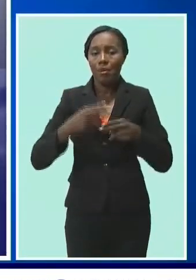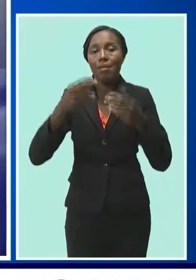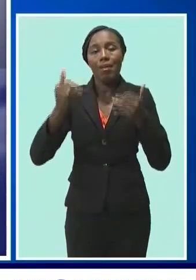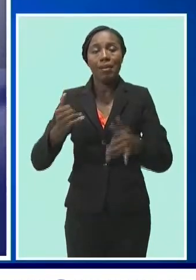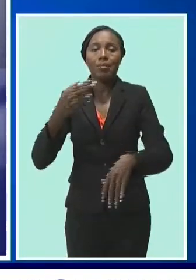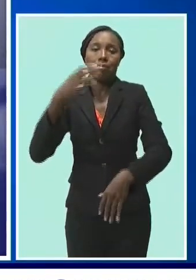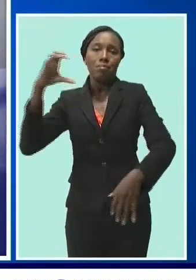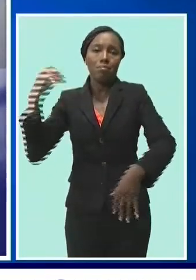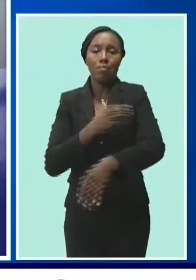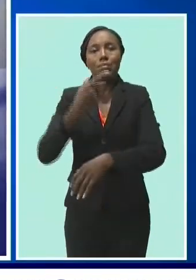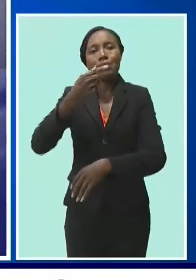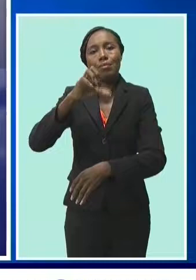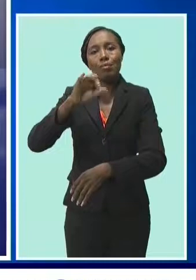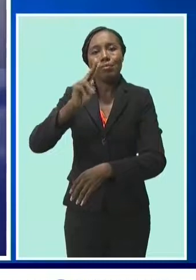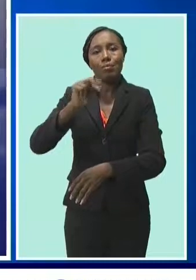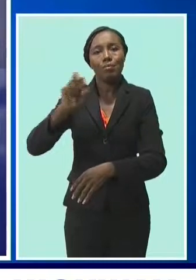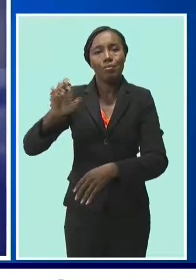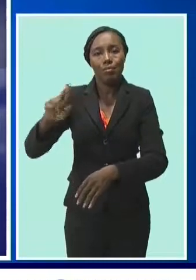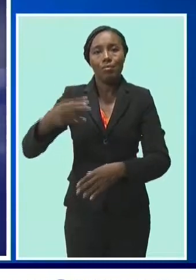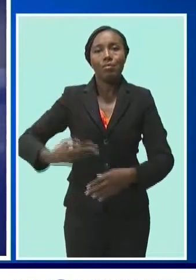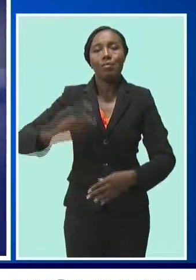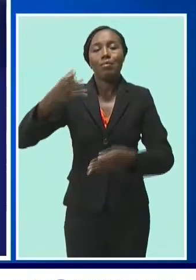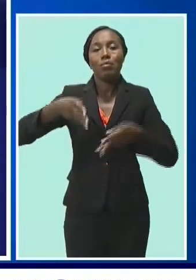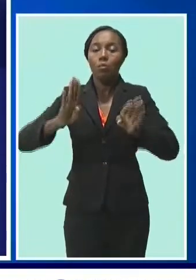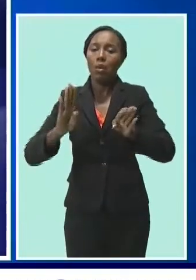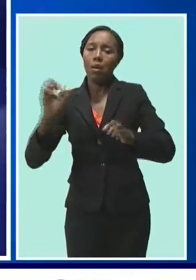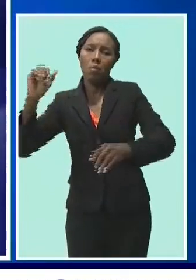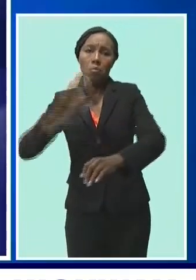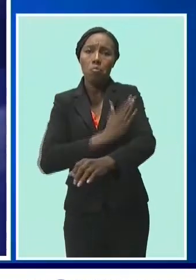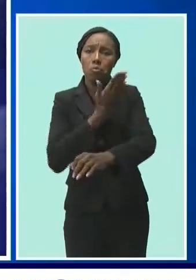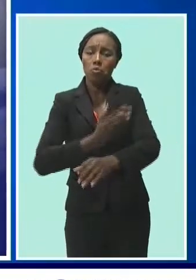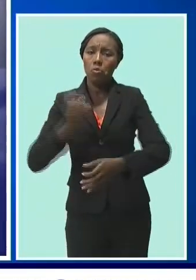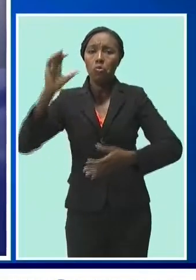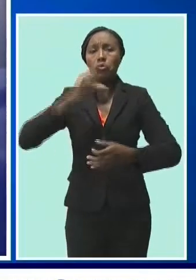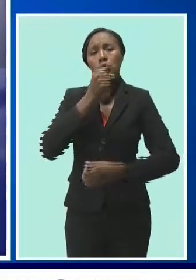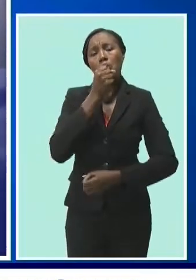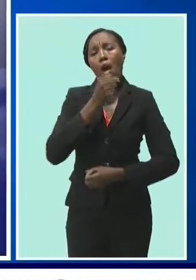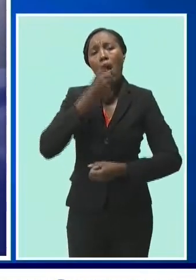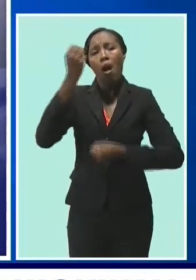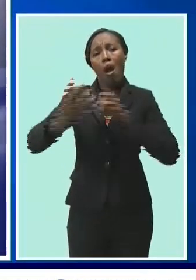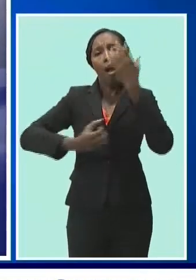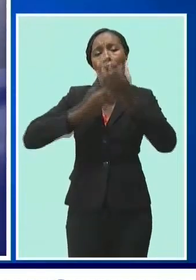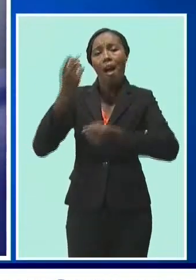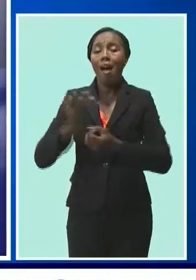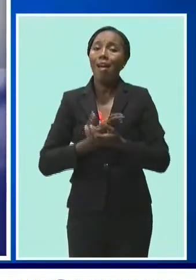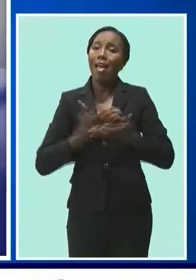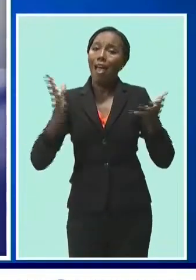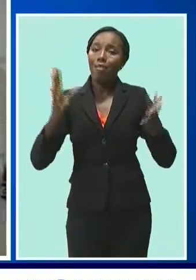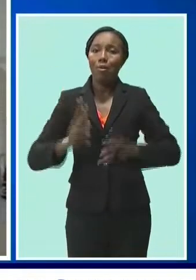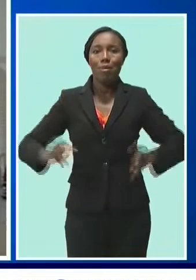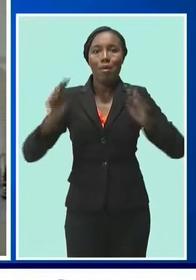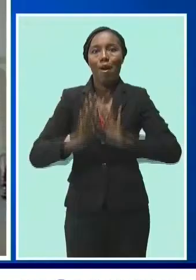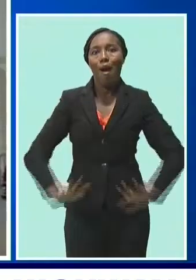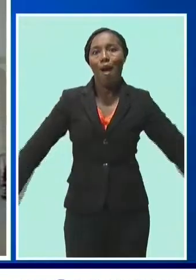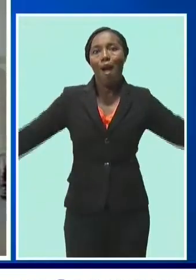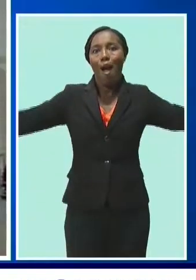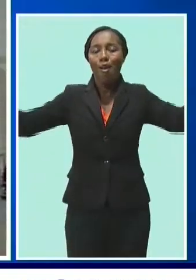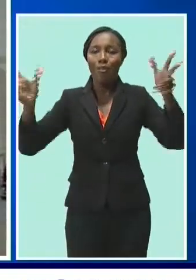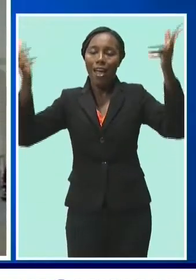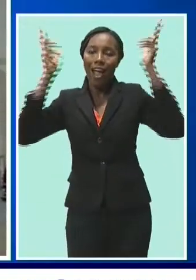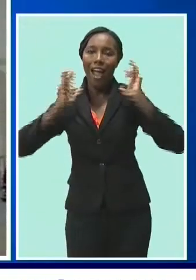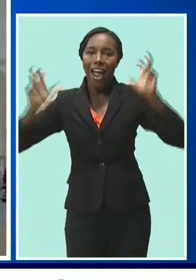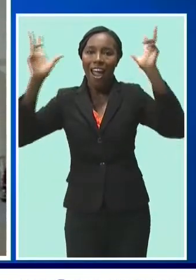Highway. Of course, there will also be musical tributes, and afterwards the streets will come alive with the sounds